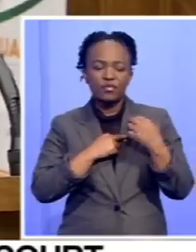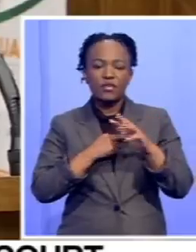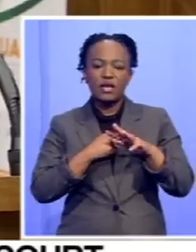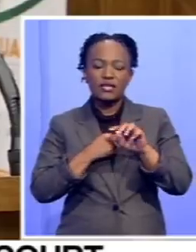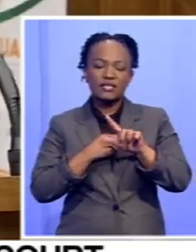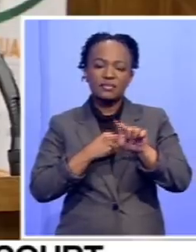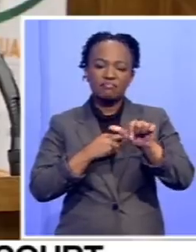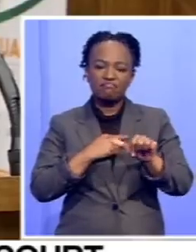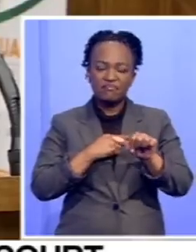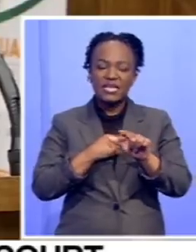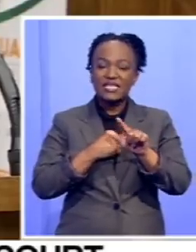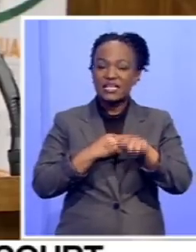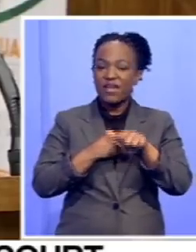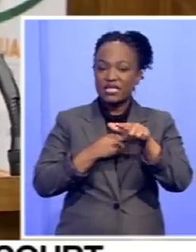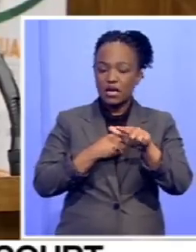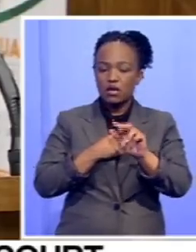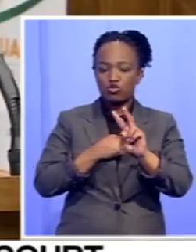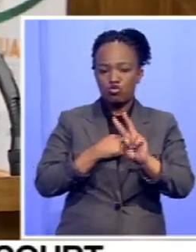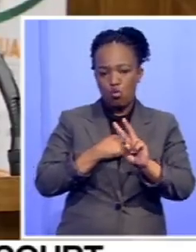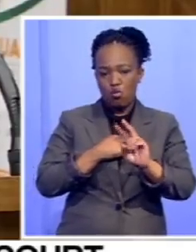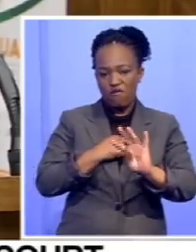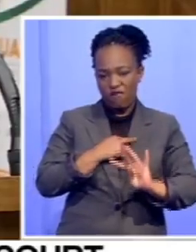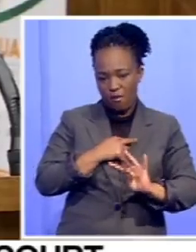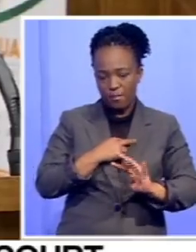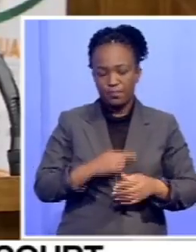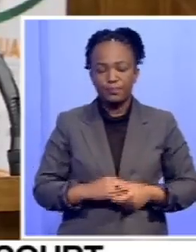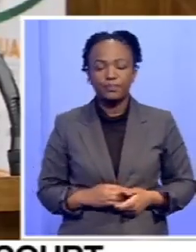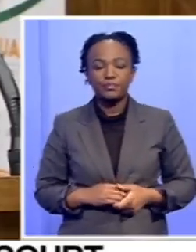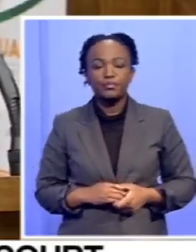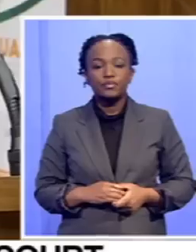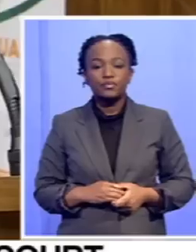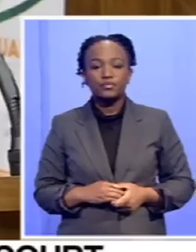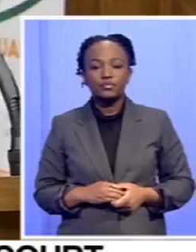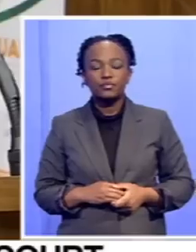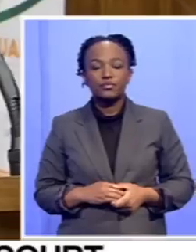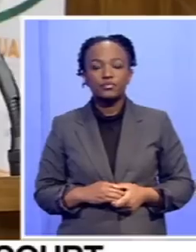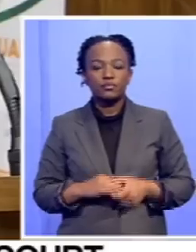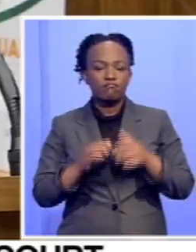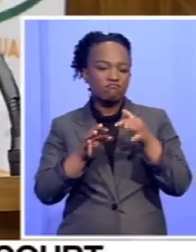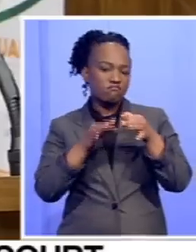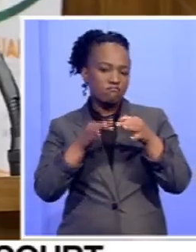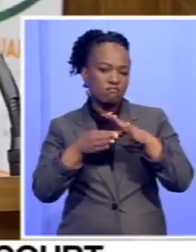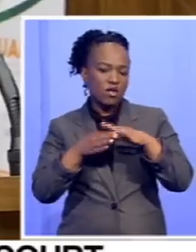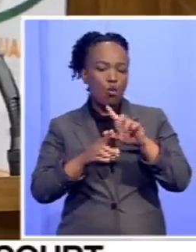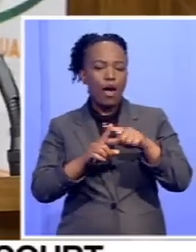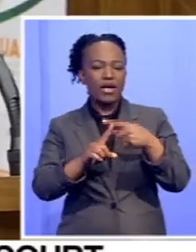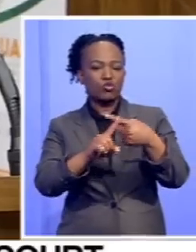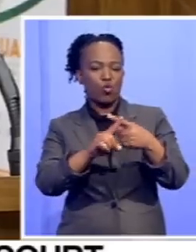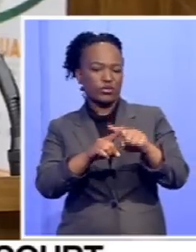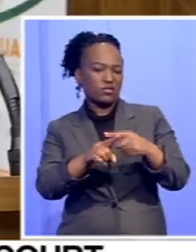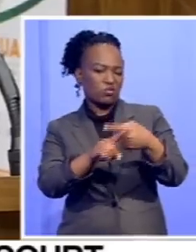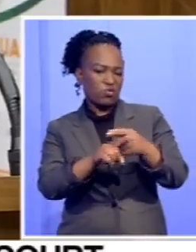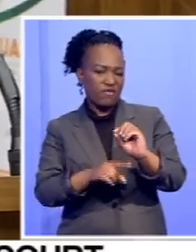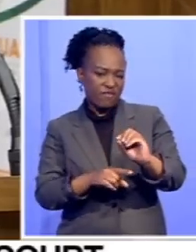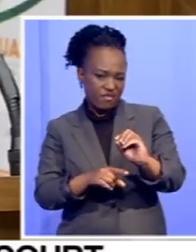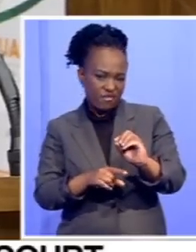to 4. George Fletcher explains by contrasting a justification with an excuse. The notion of justification